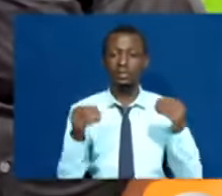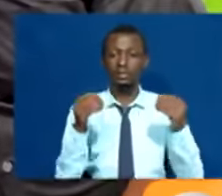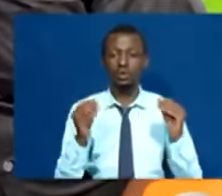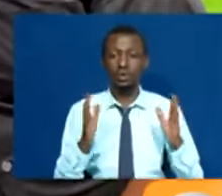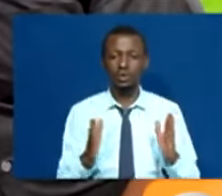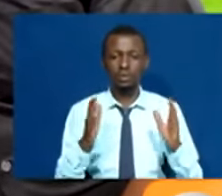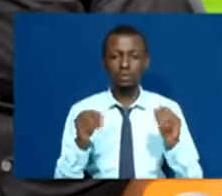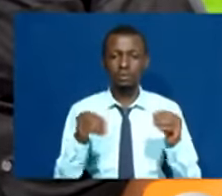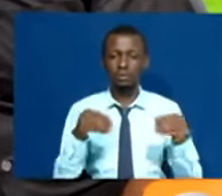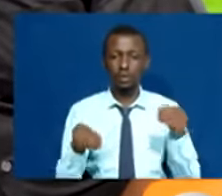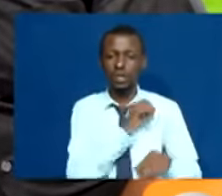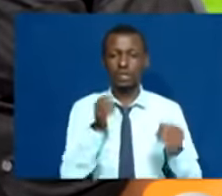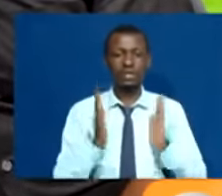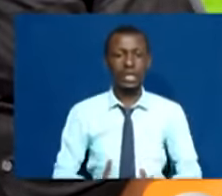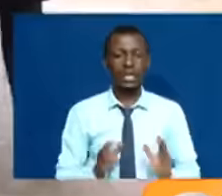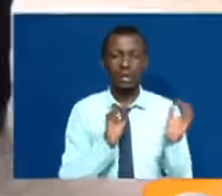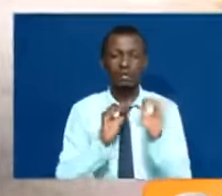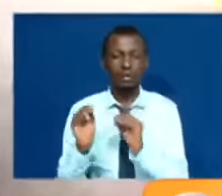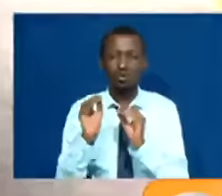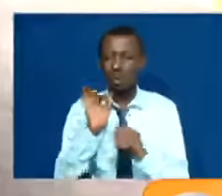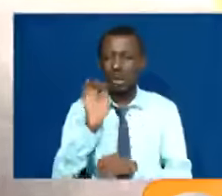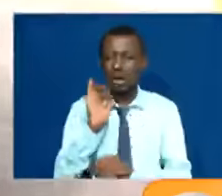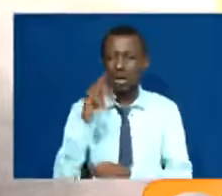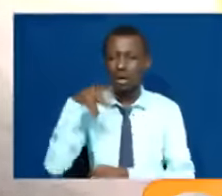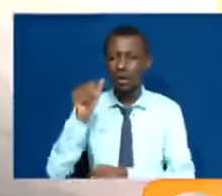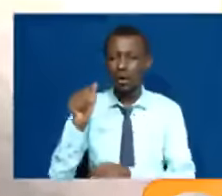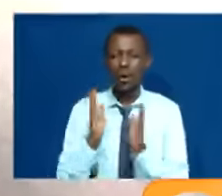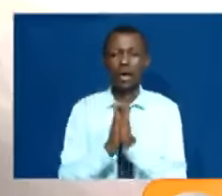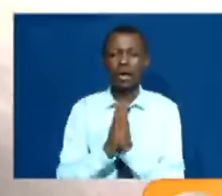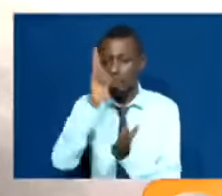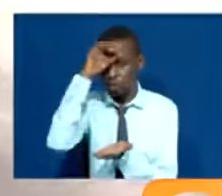and the police headquarters and sue the officer that declined